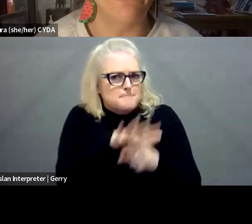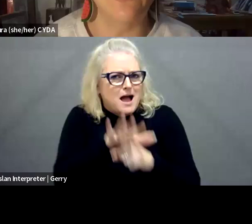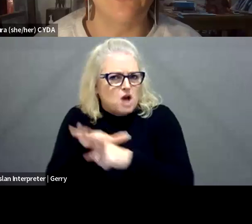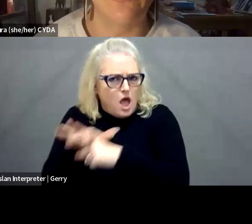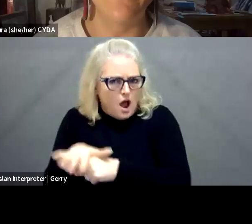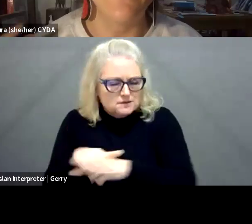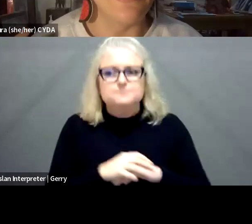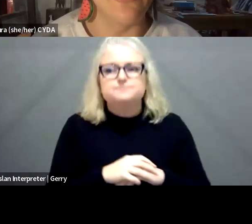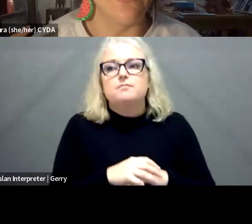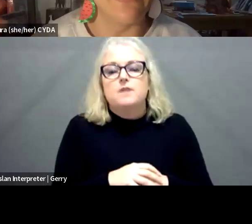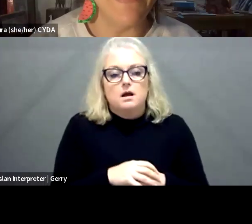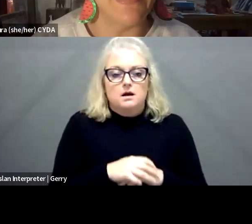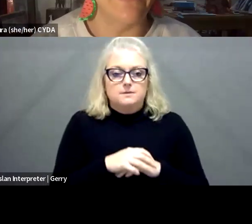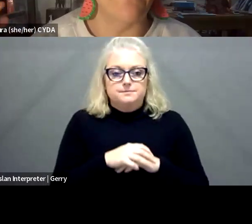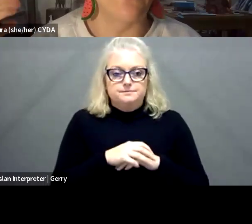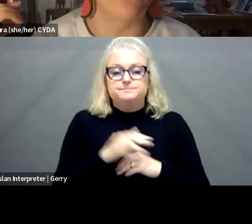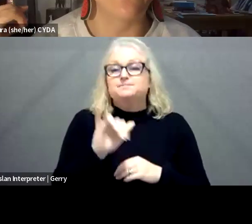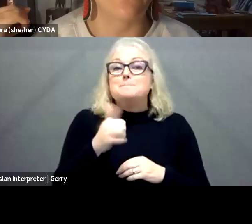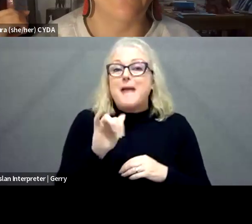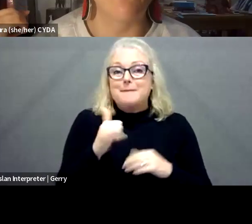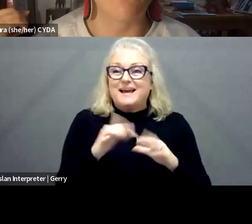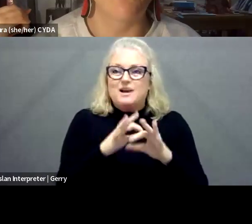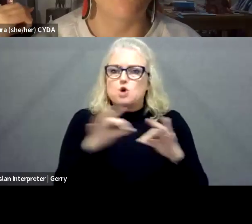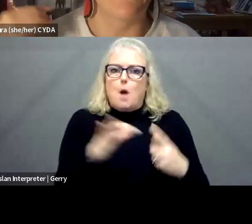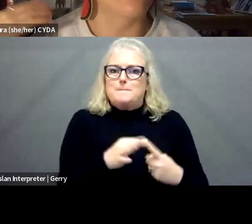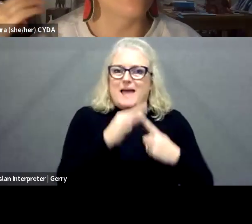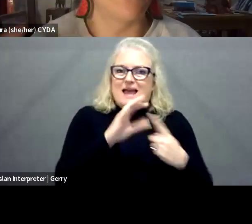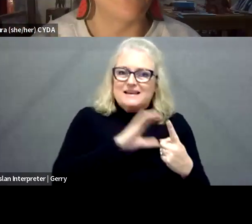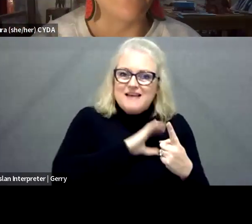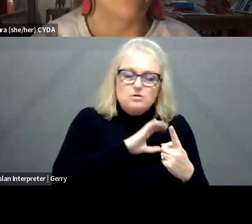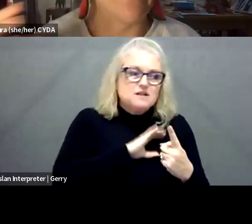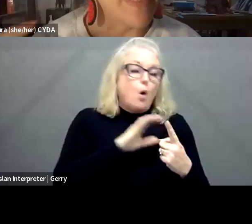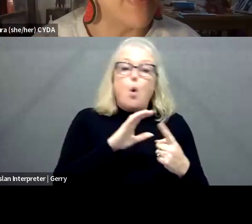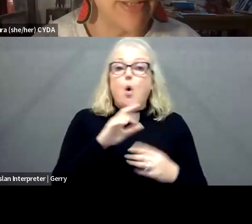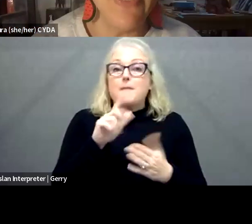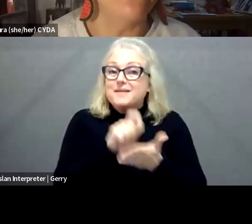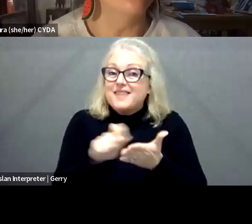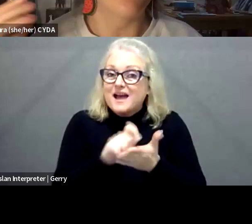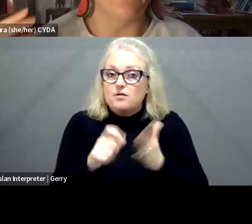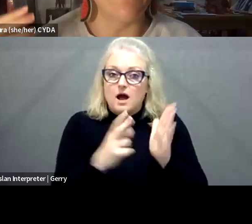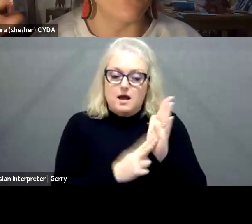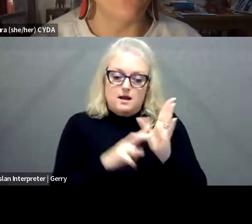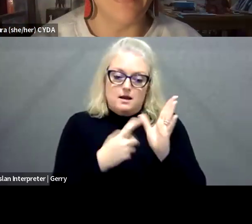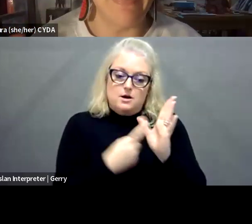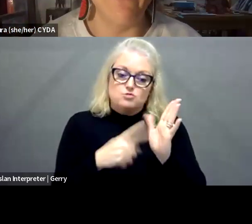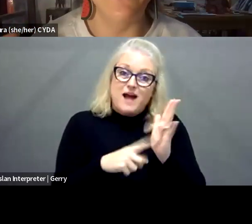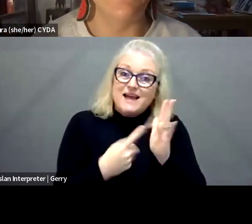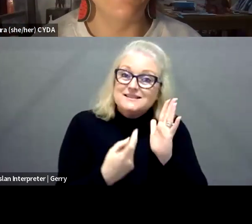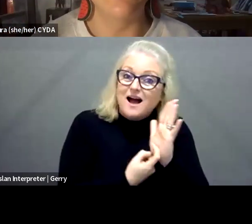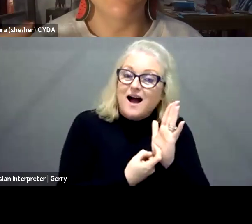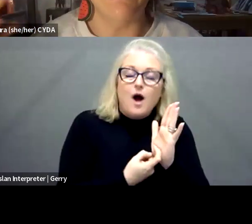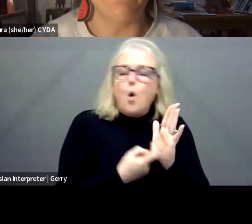your main character or your narrator, like the person that the book is from their point of view, you could